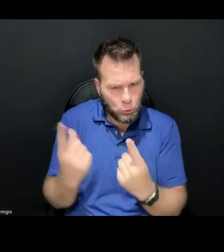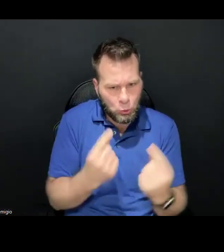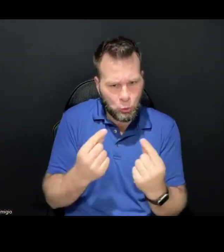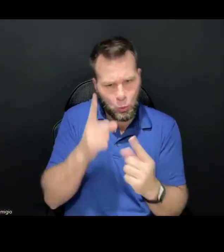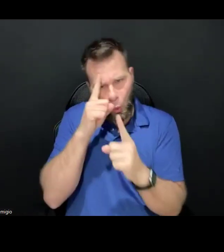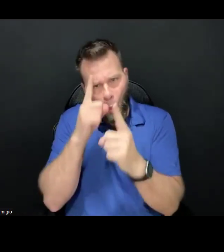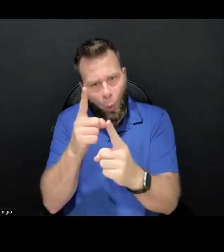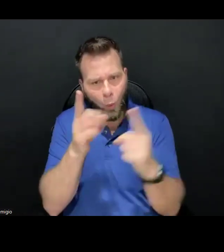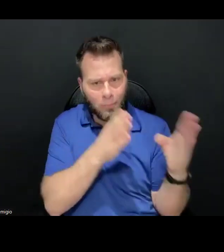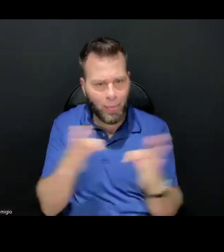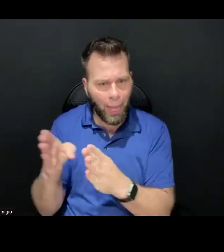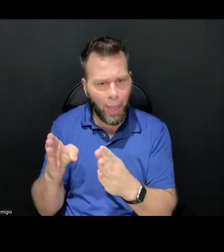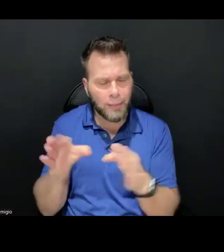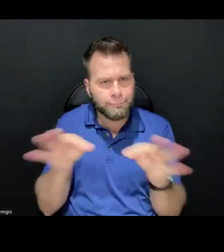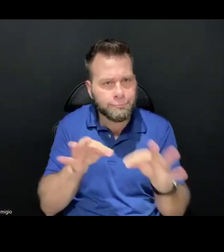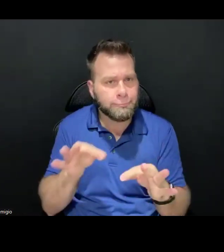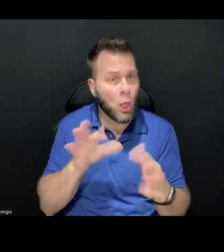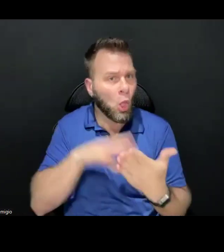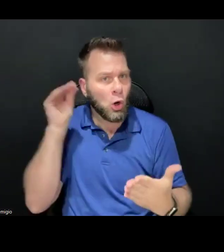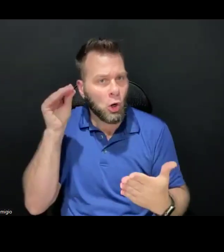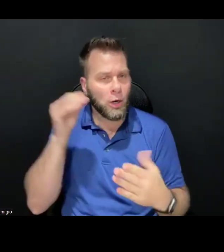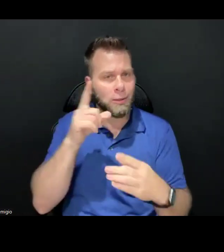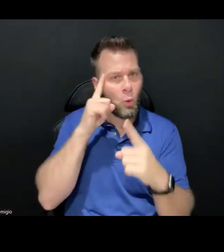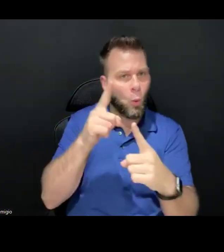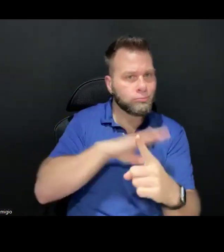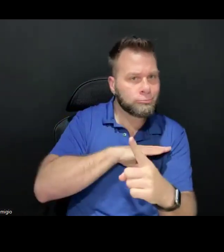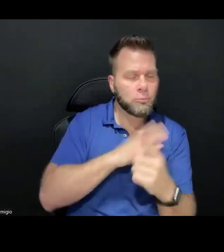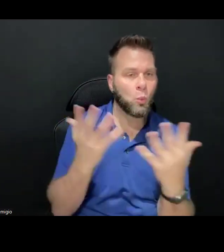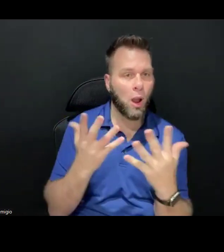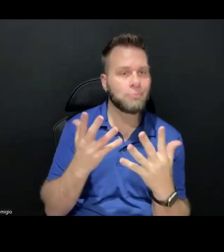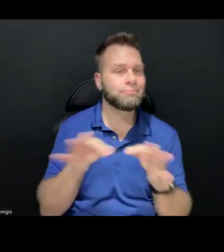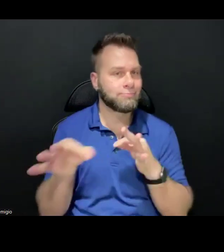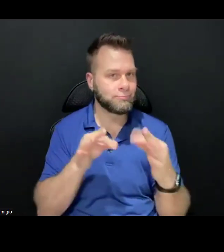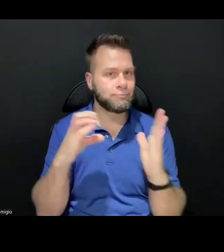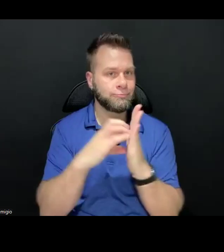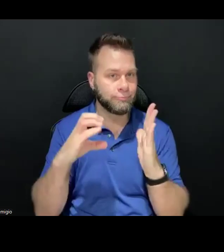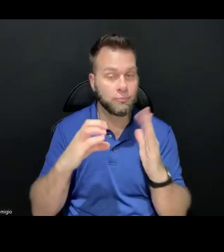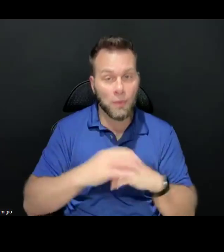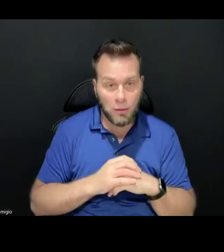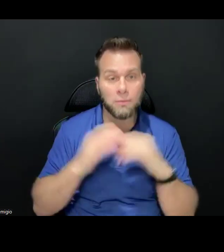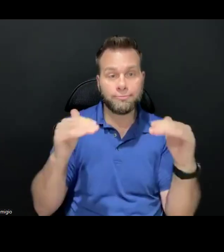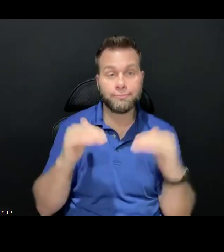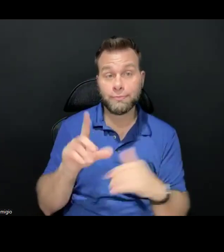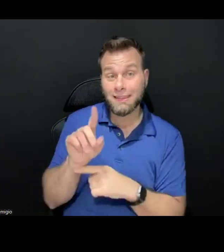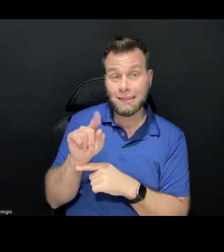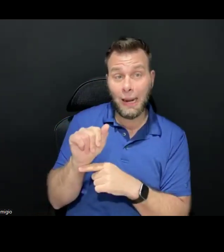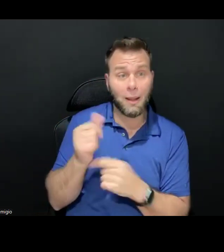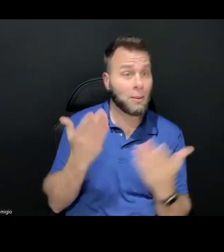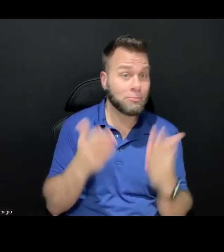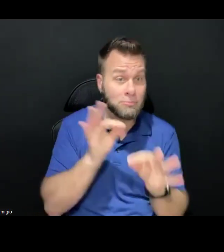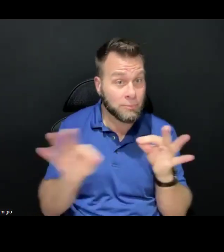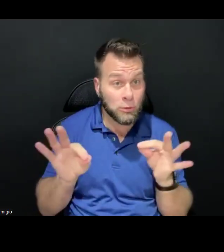what you were able to learn and accomplish through that work. So again, here, the data may be as simple as